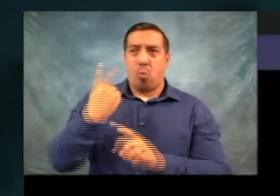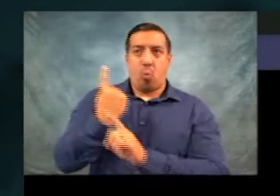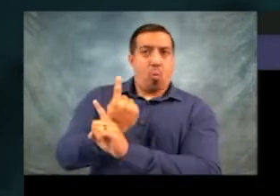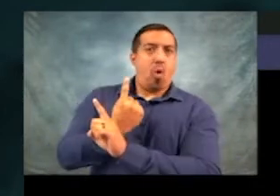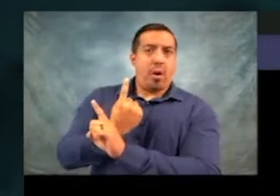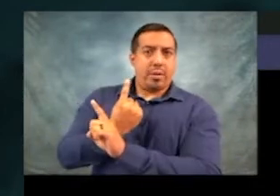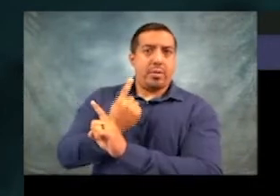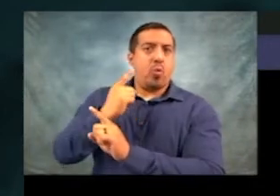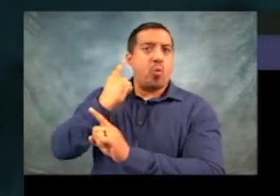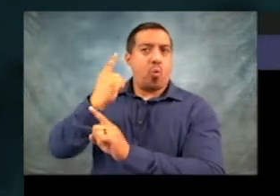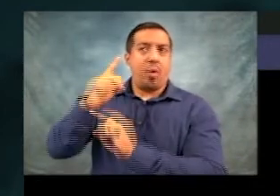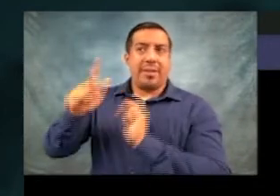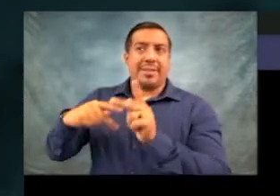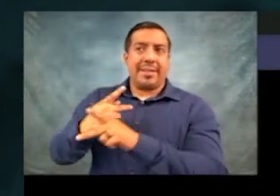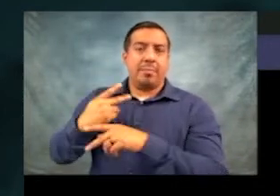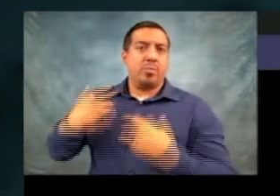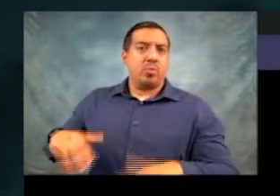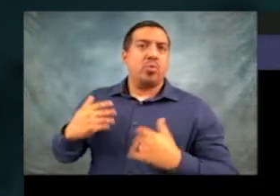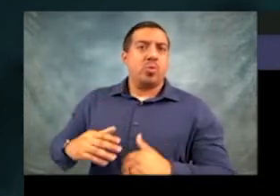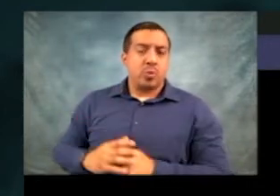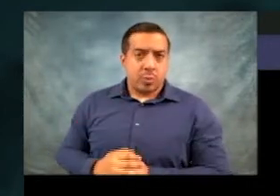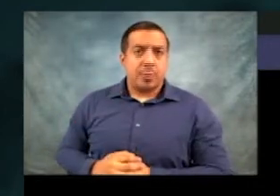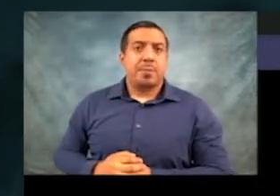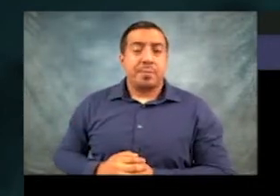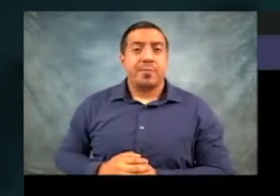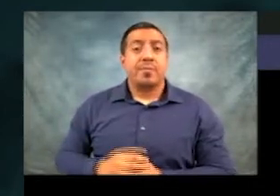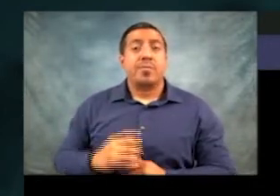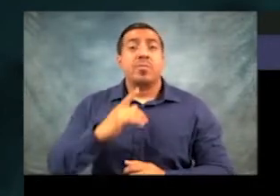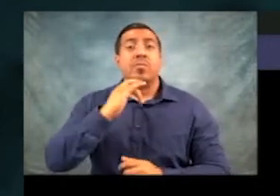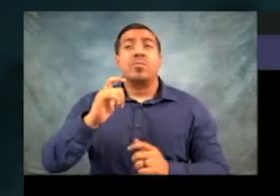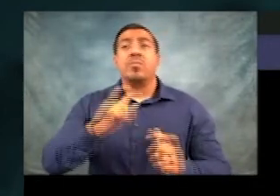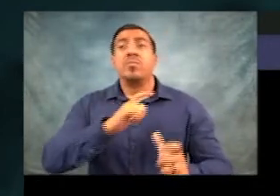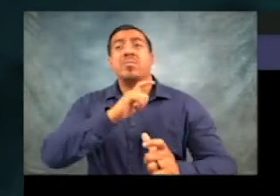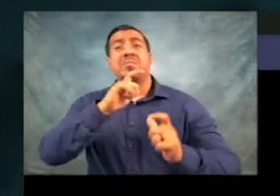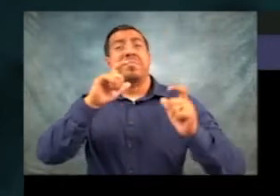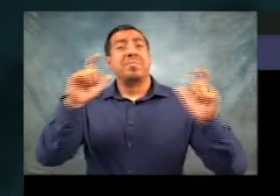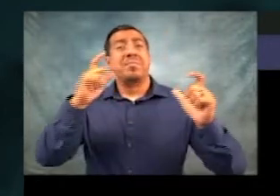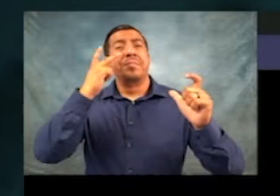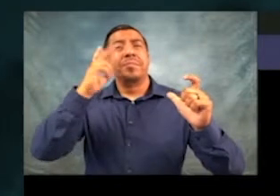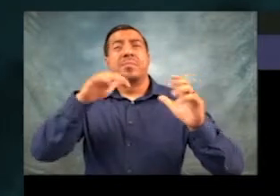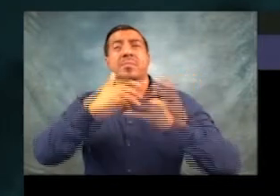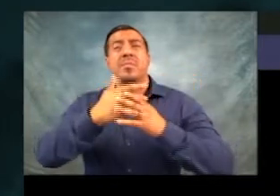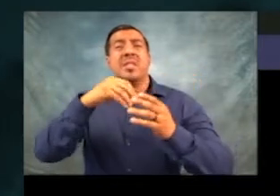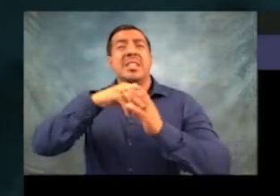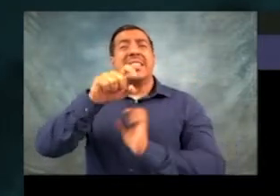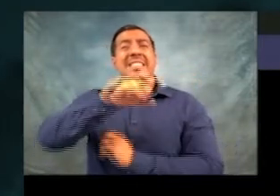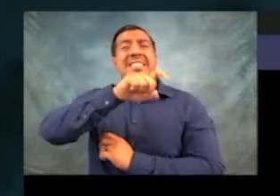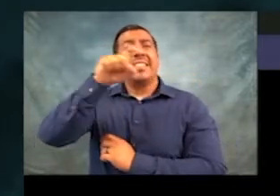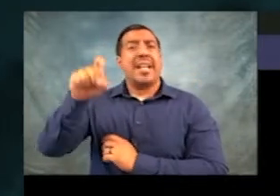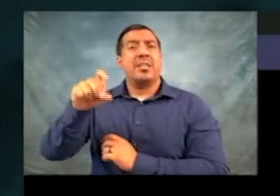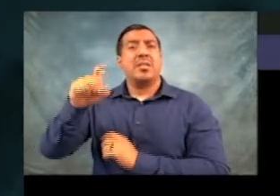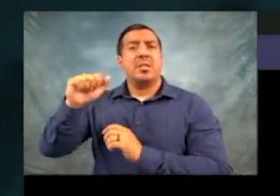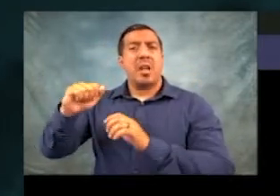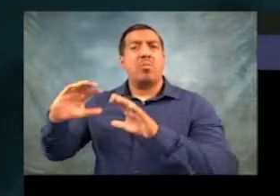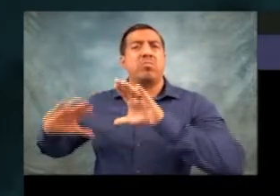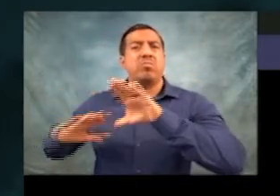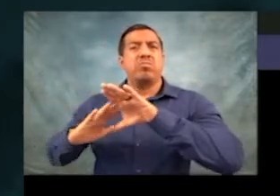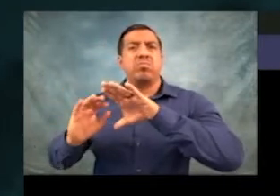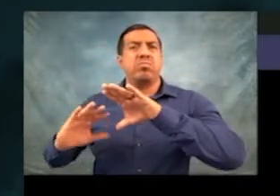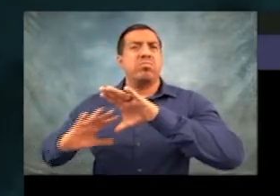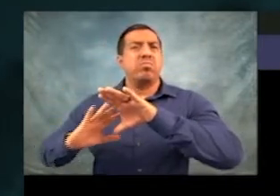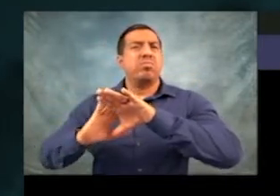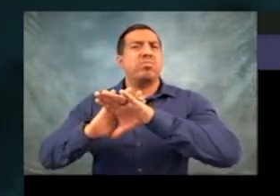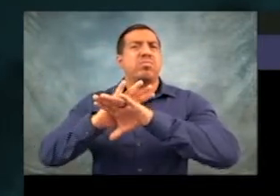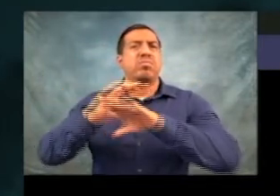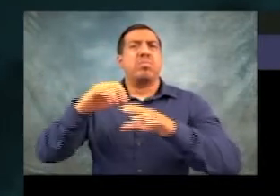one metric. By and large, the bulk of it, as you know, over in Texas, was shoved